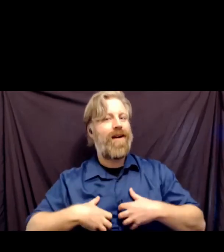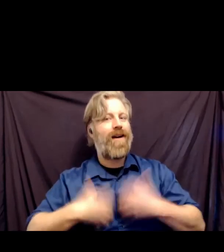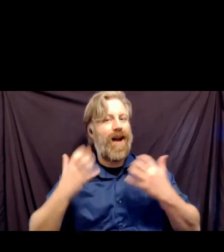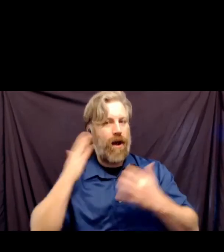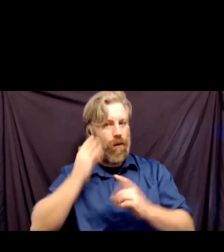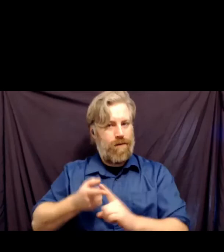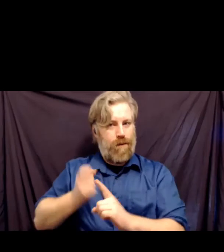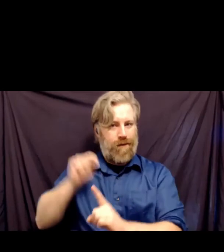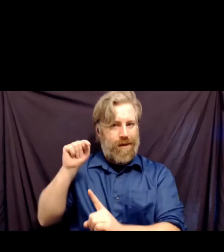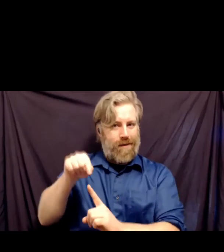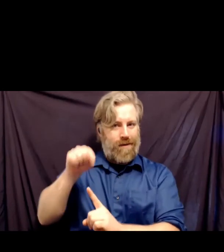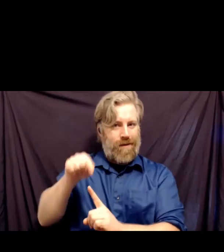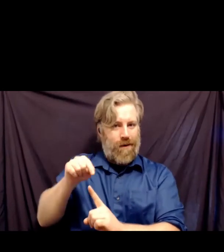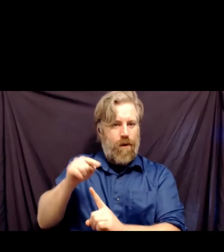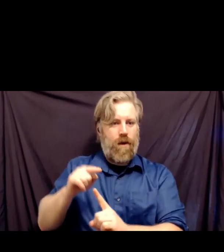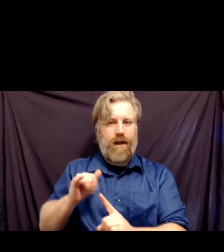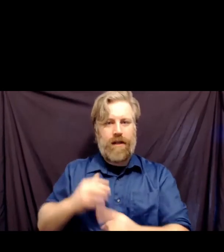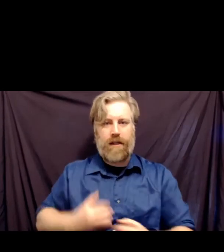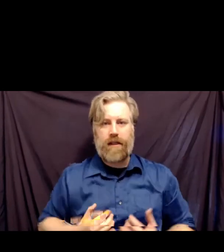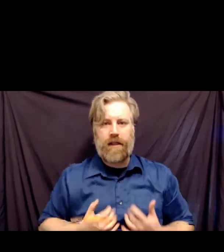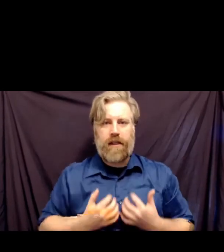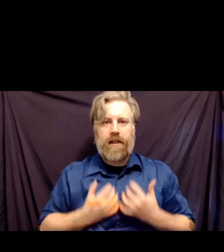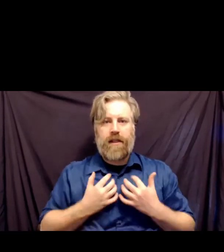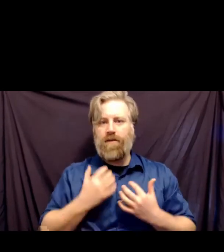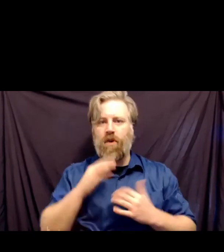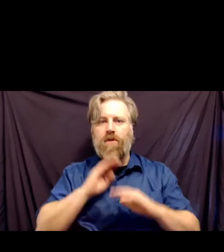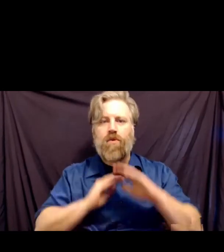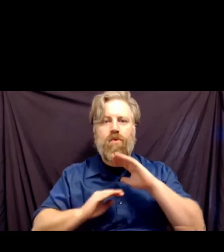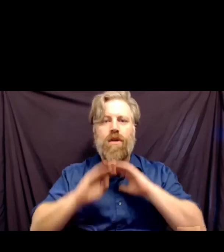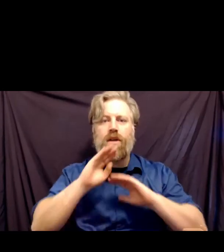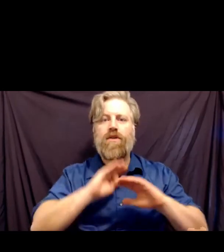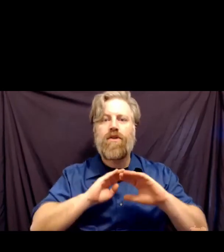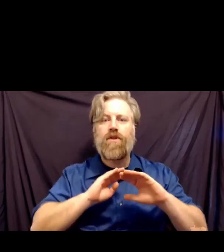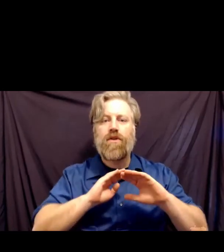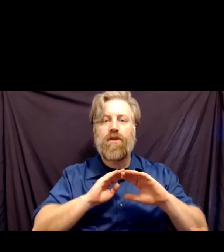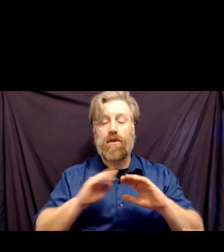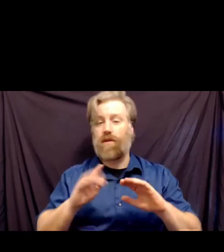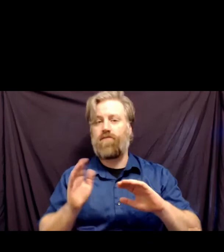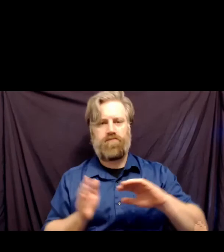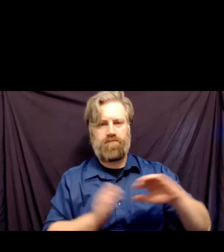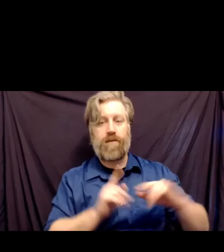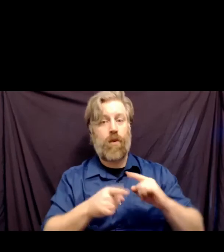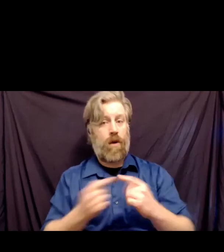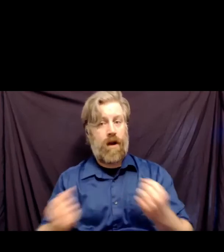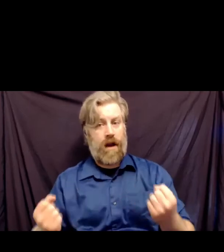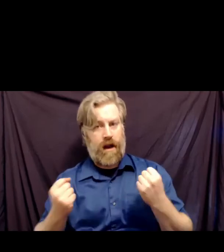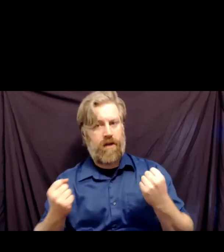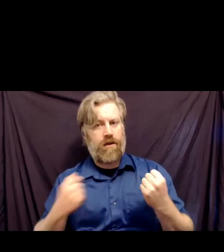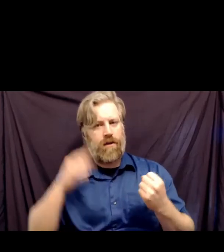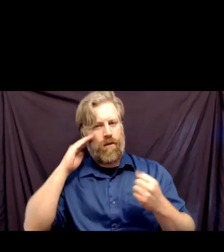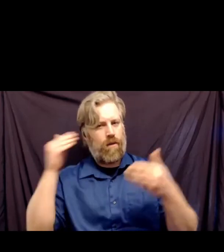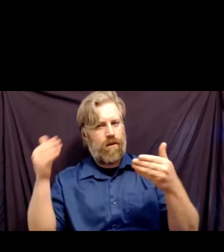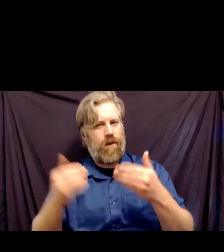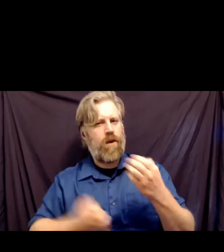so anger and frustration, what we're doing when we do this exercise is we focus on an emotion called